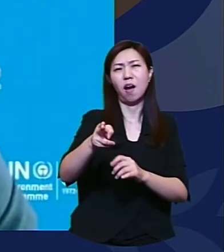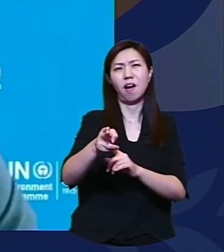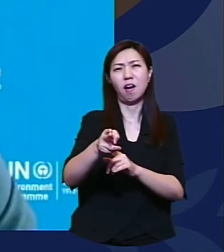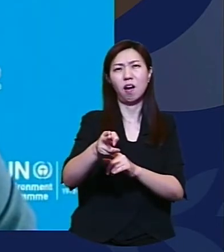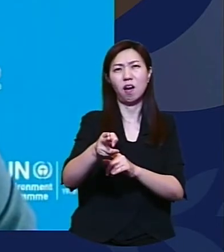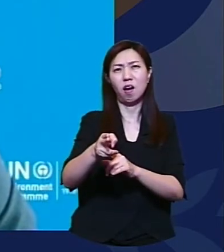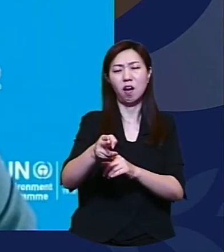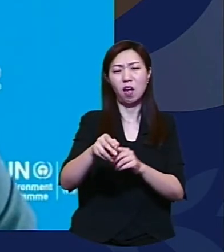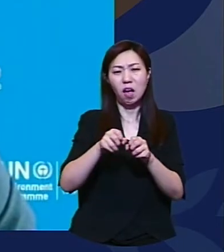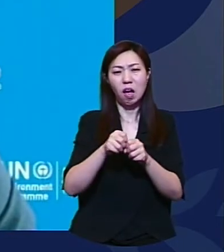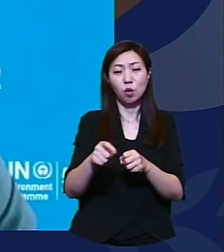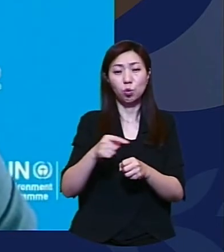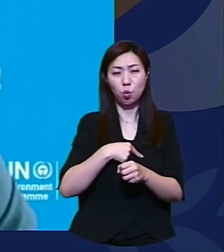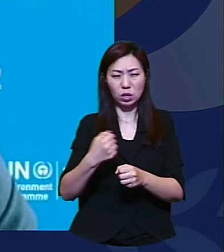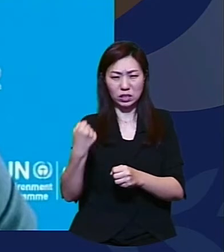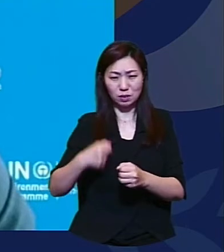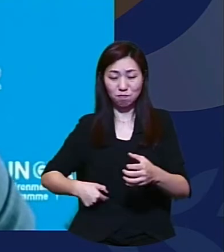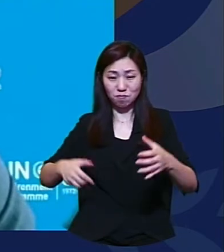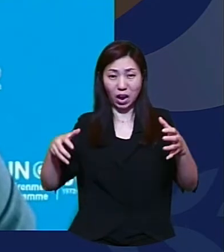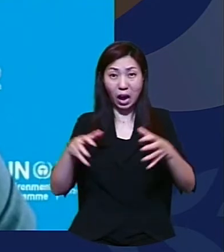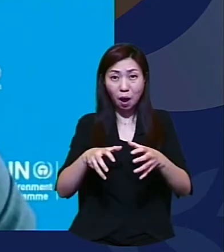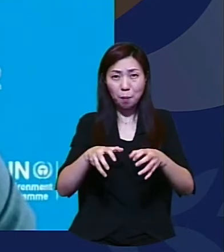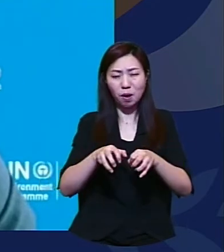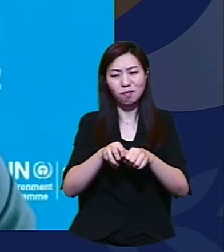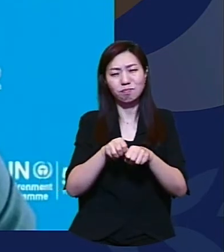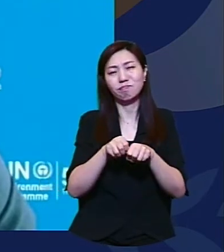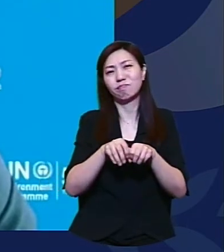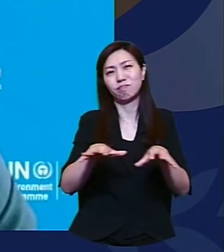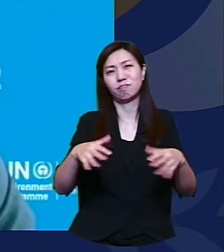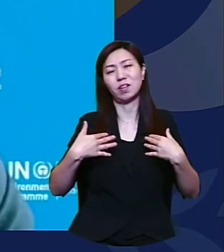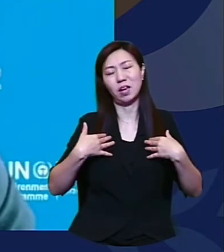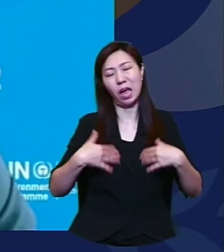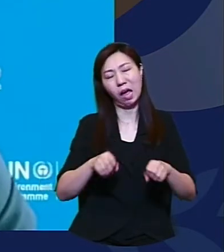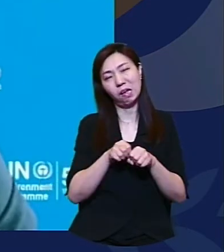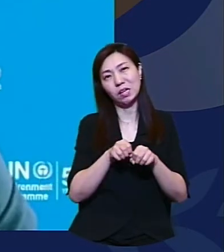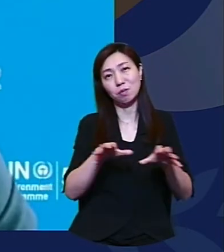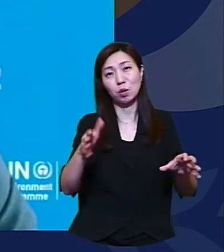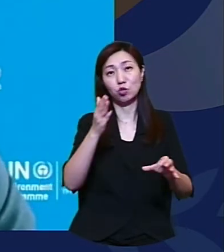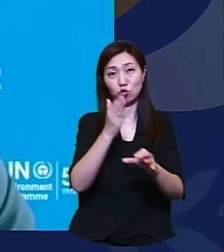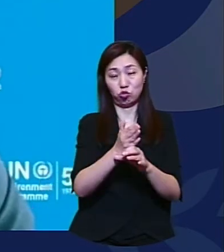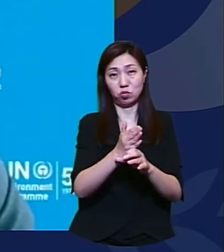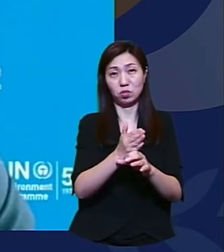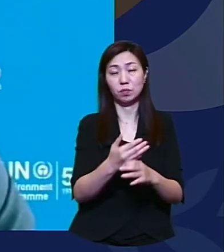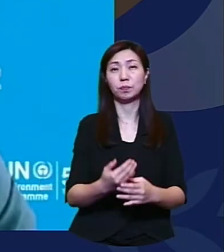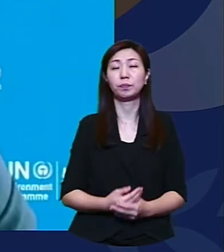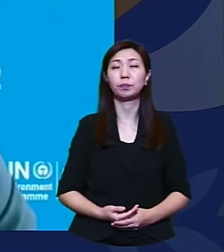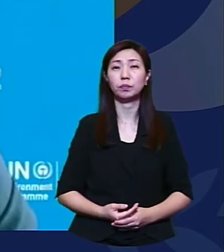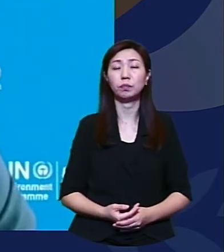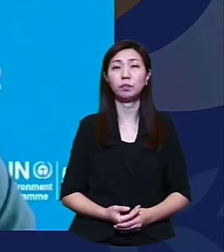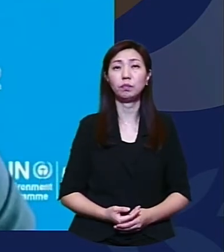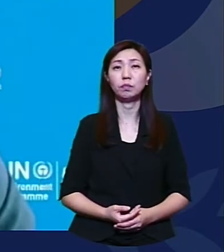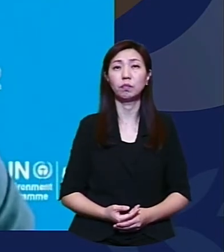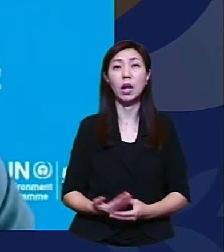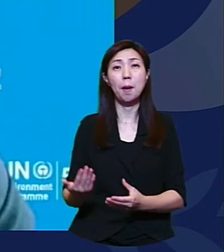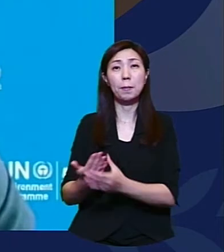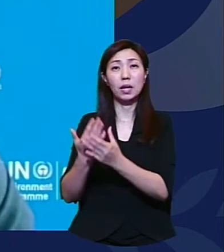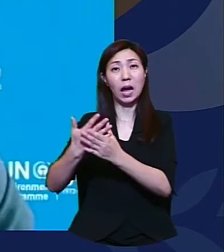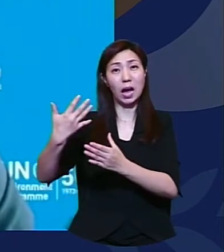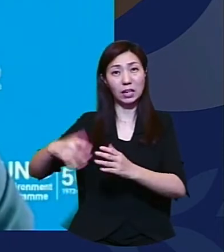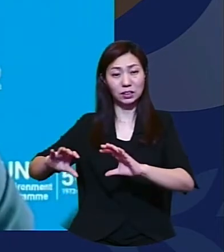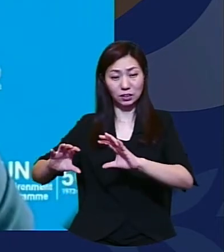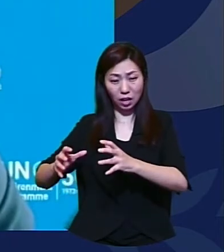in addition to developing countries, also developed world food prices, for example, have gone